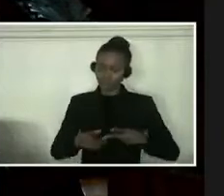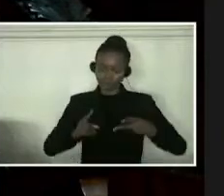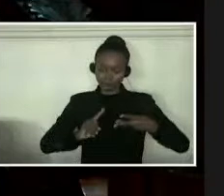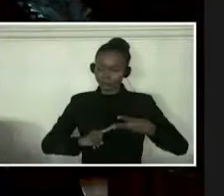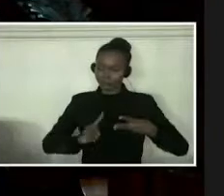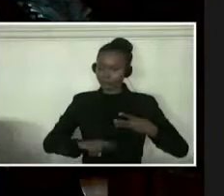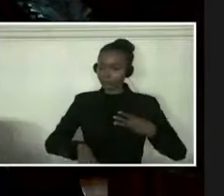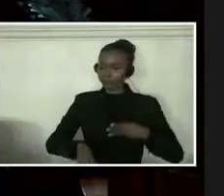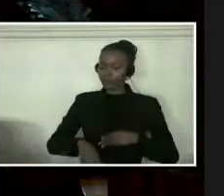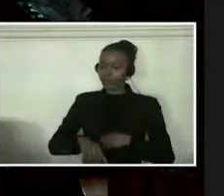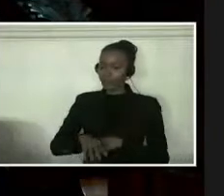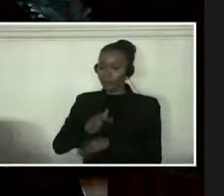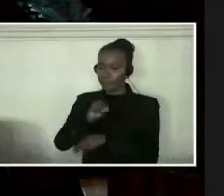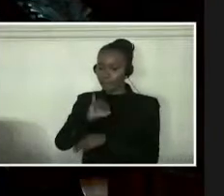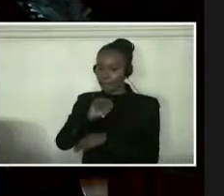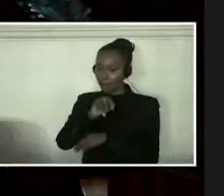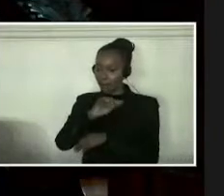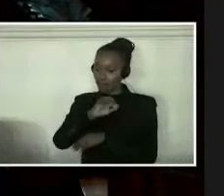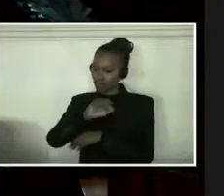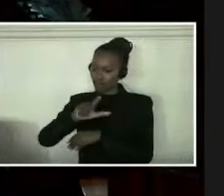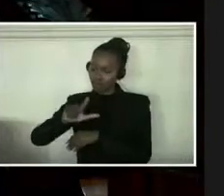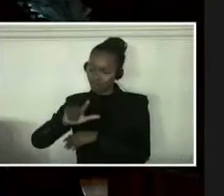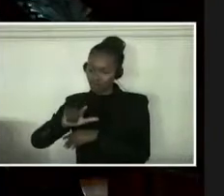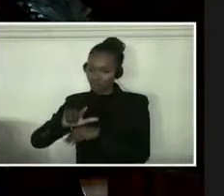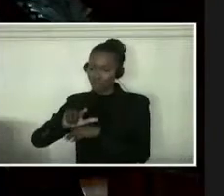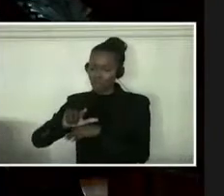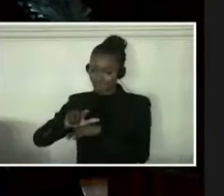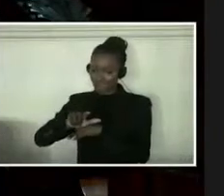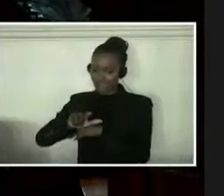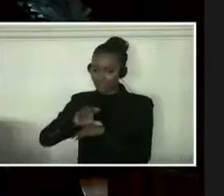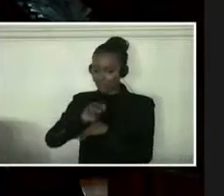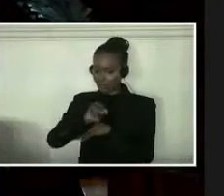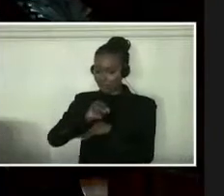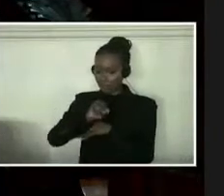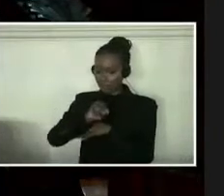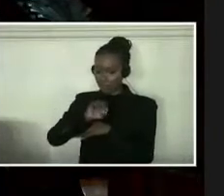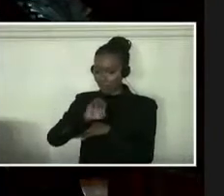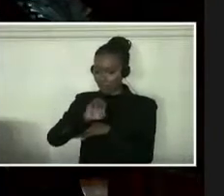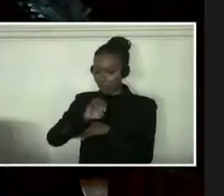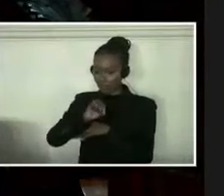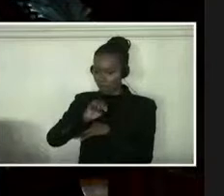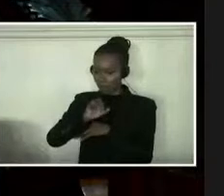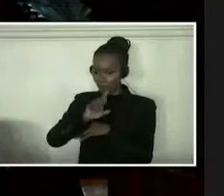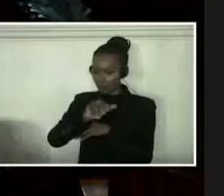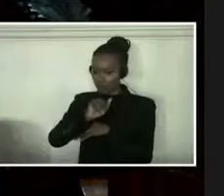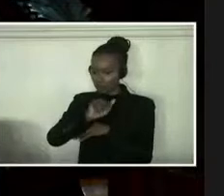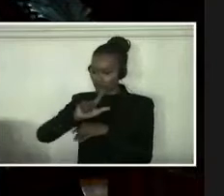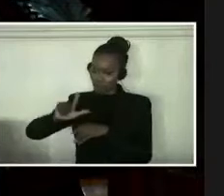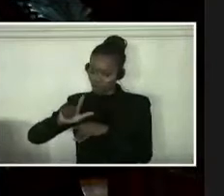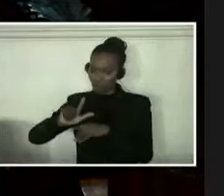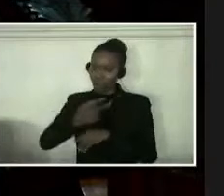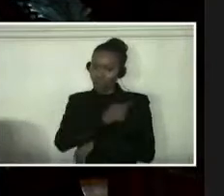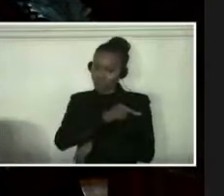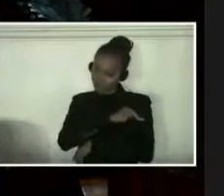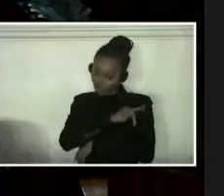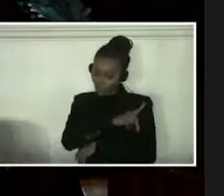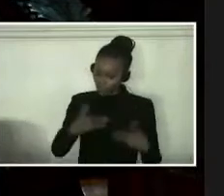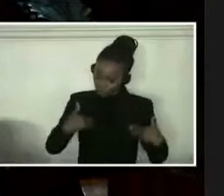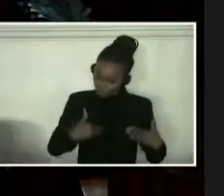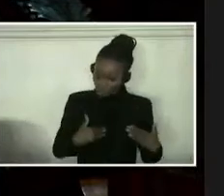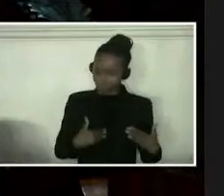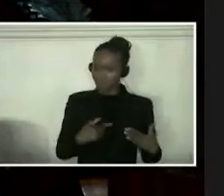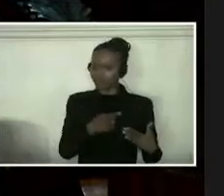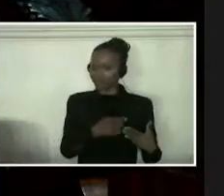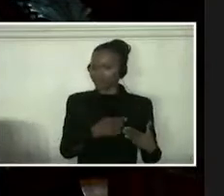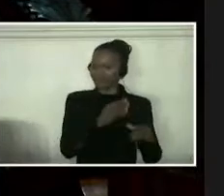as president indicated we have begun the process of commissioning the doctor pixley is a memorial hospital in phased in approach the hospital is